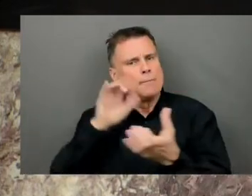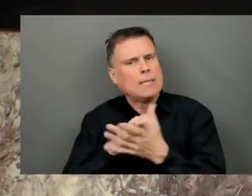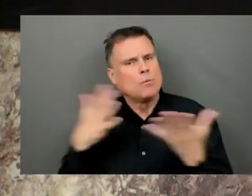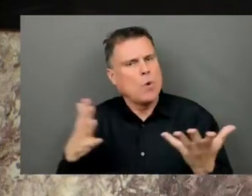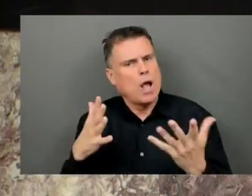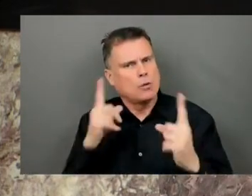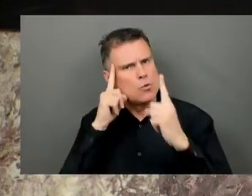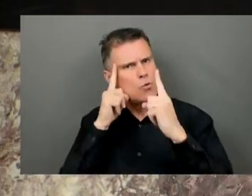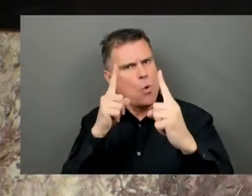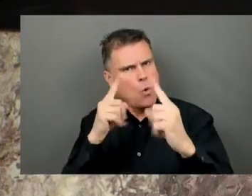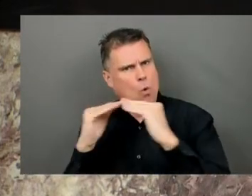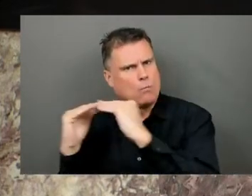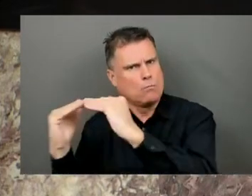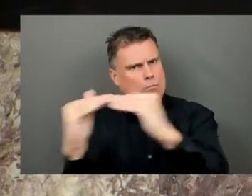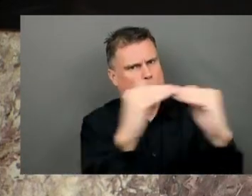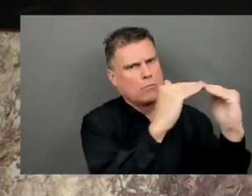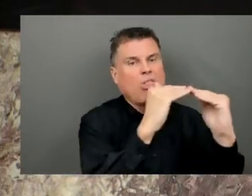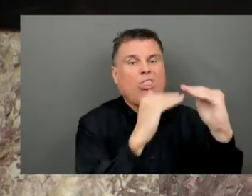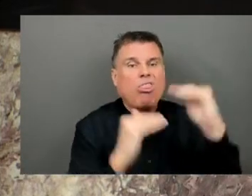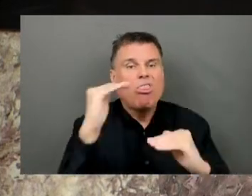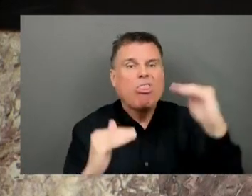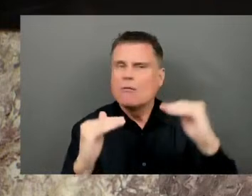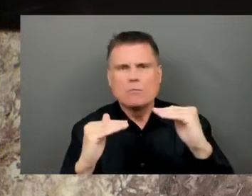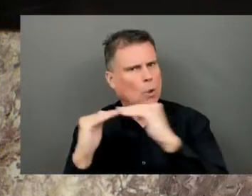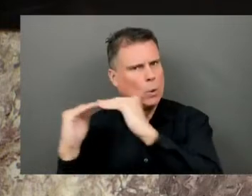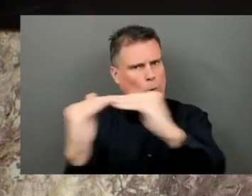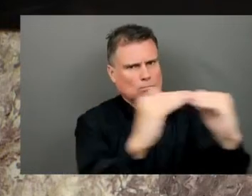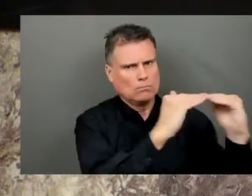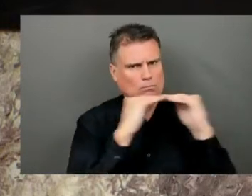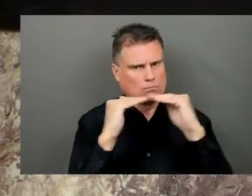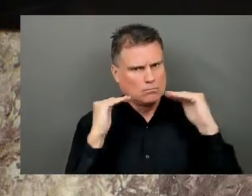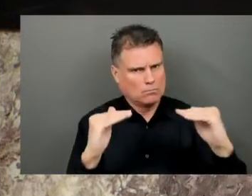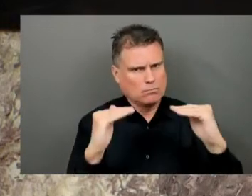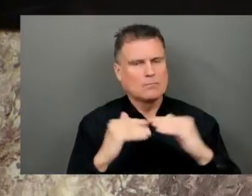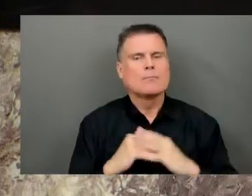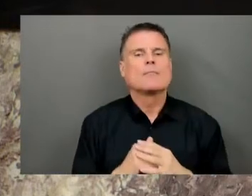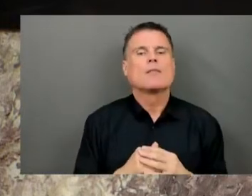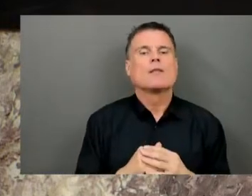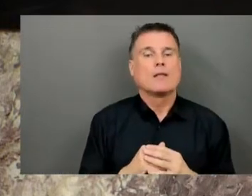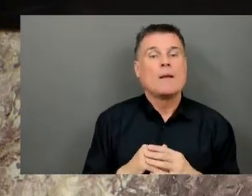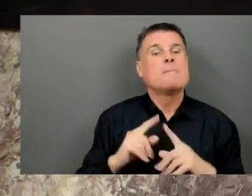Maru to the anti-colonial movements that supported freedom in India, Ireland, and many other